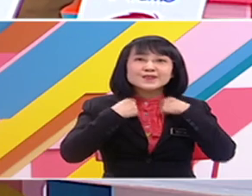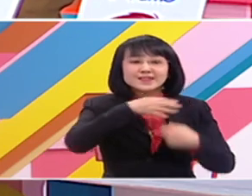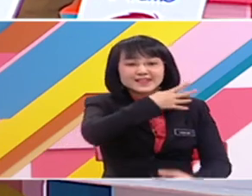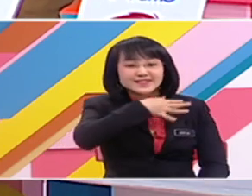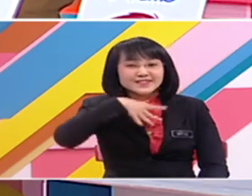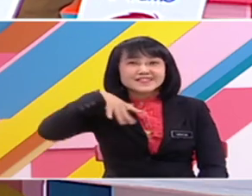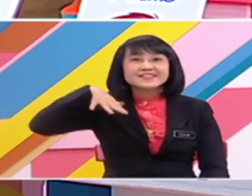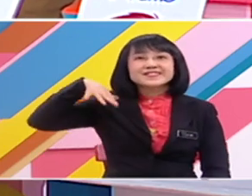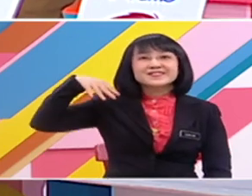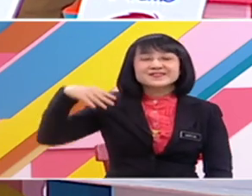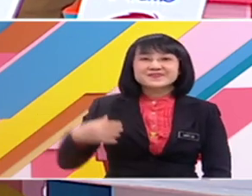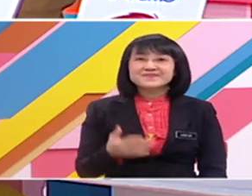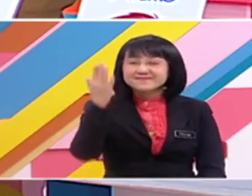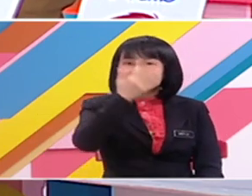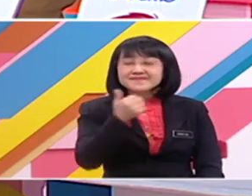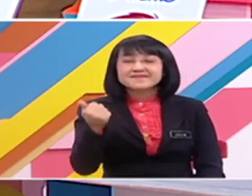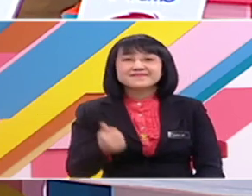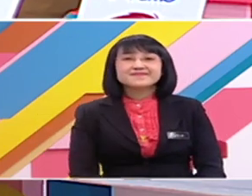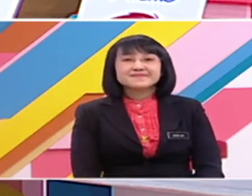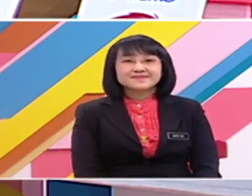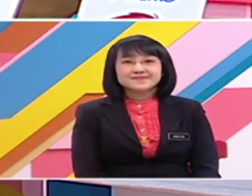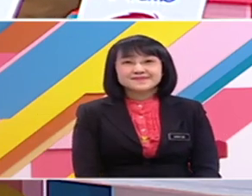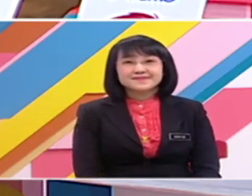Okay. It have its own design.